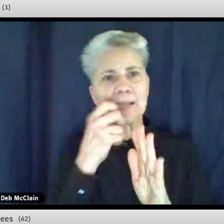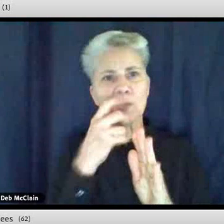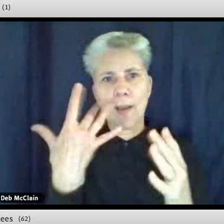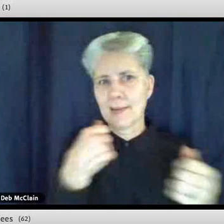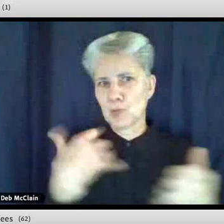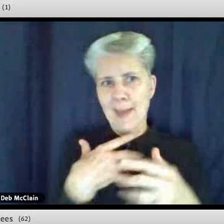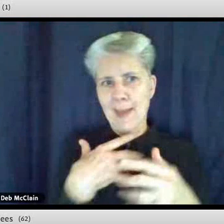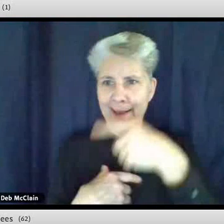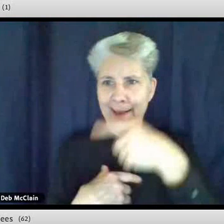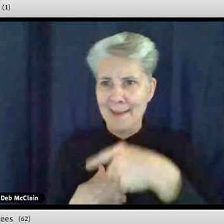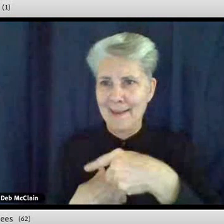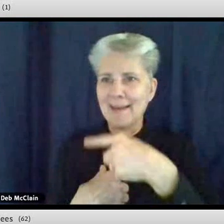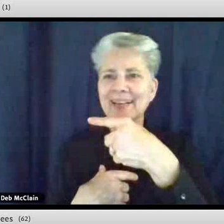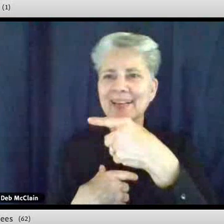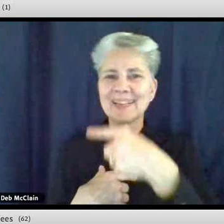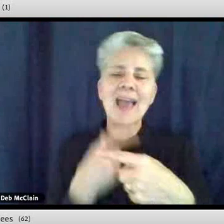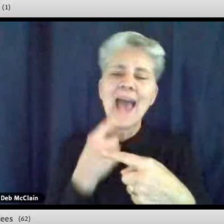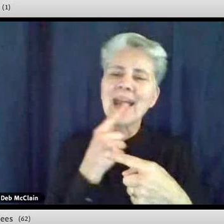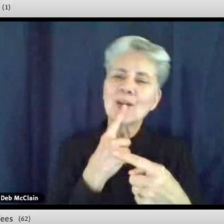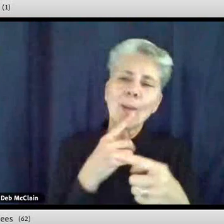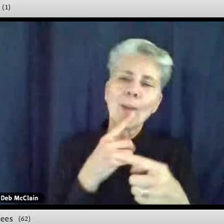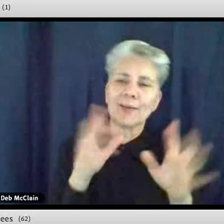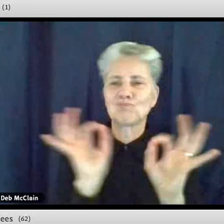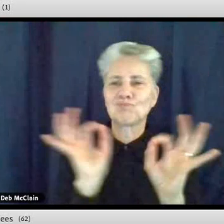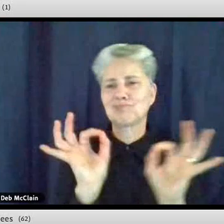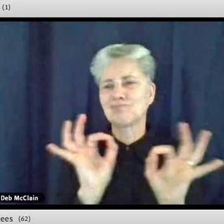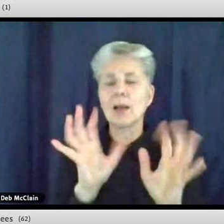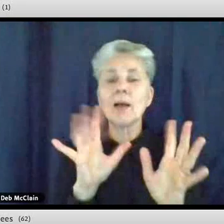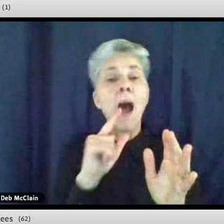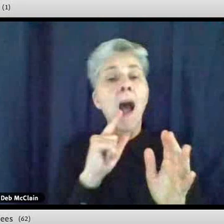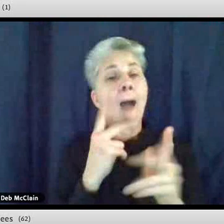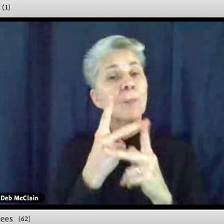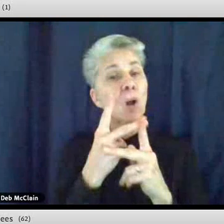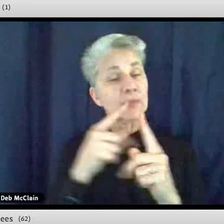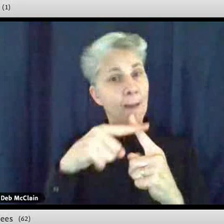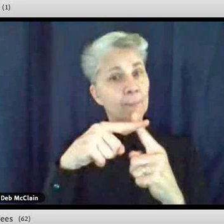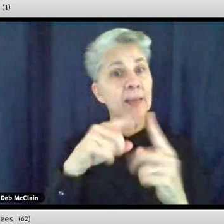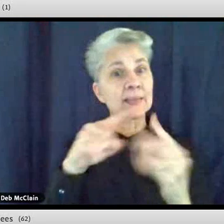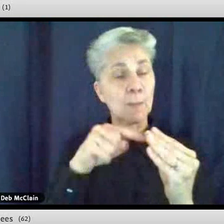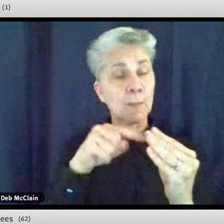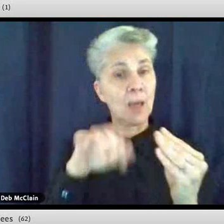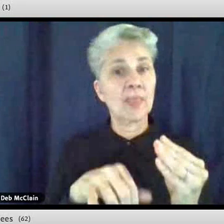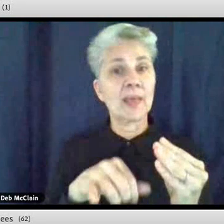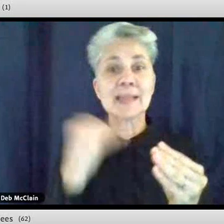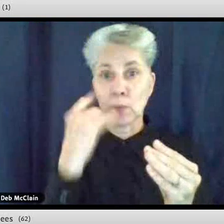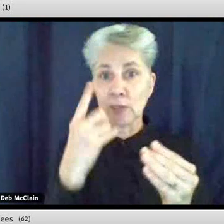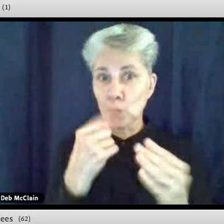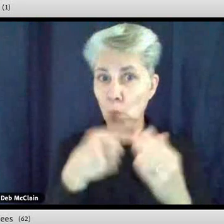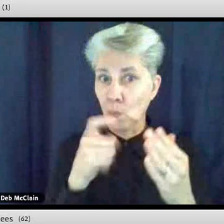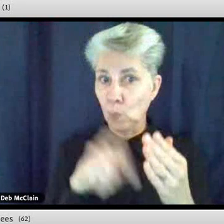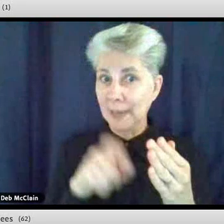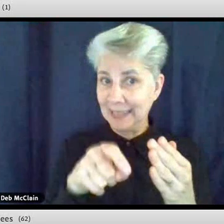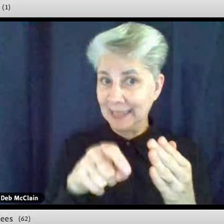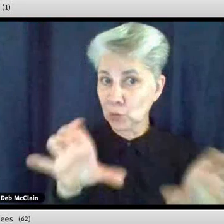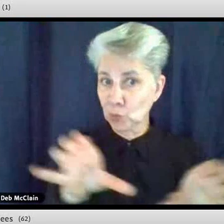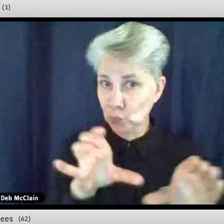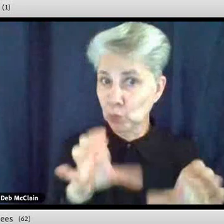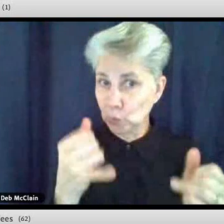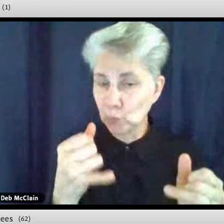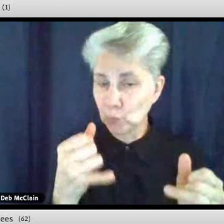too. So 10 reasons not to panic. And again, not to make light of this, I'm